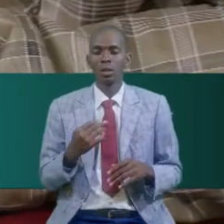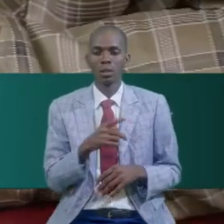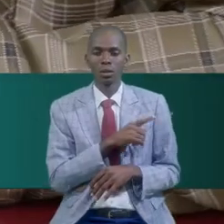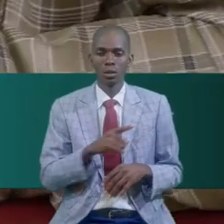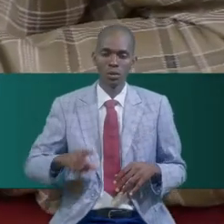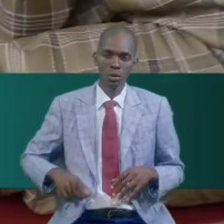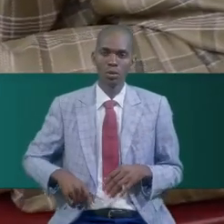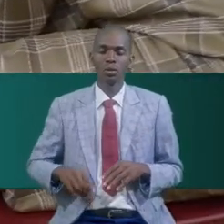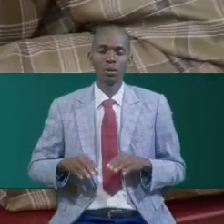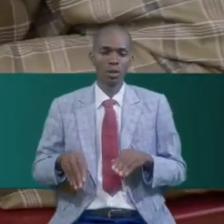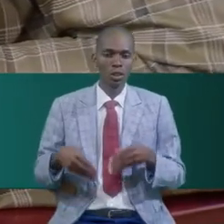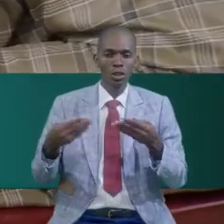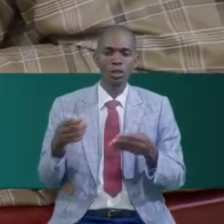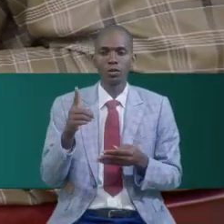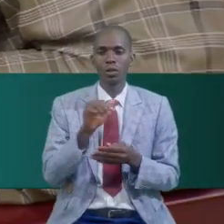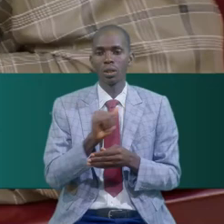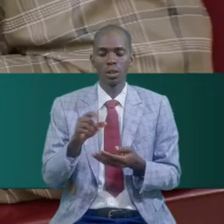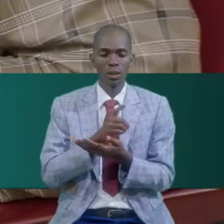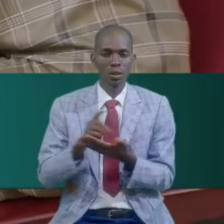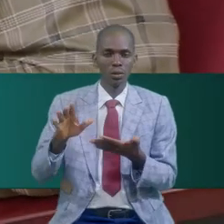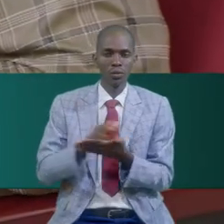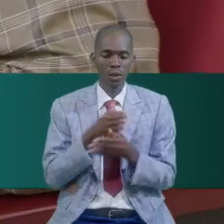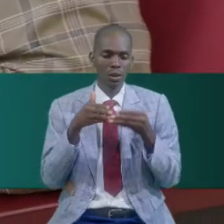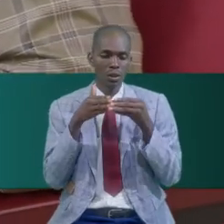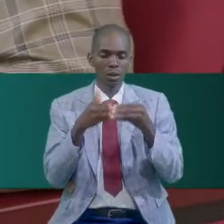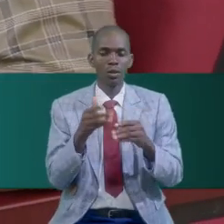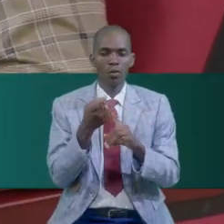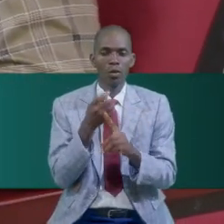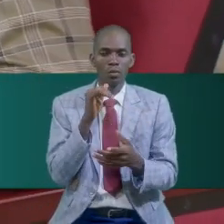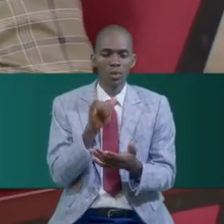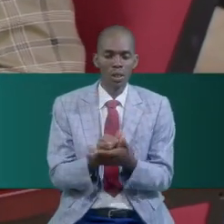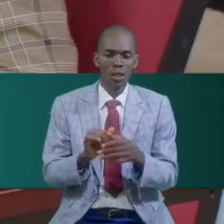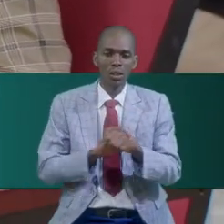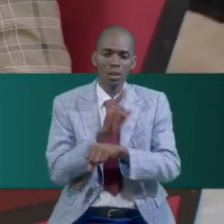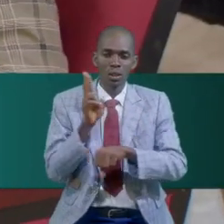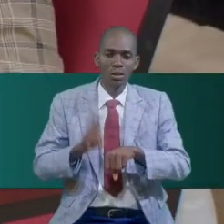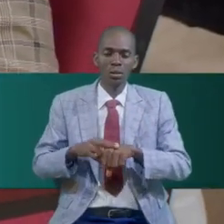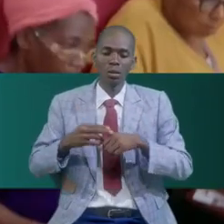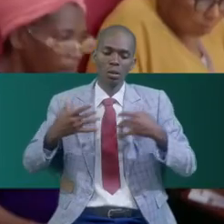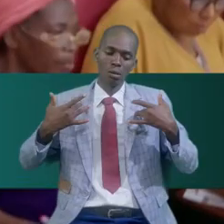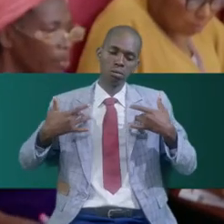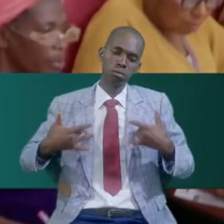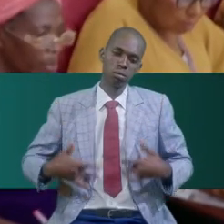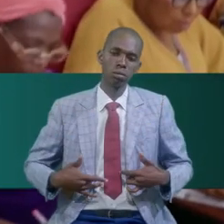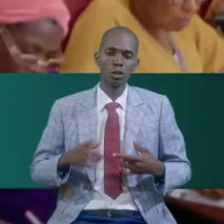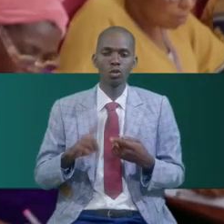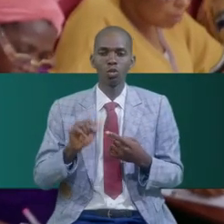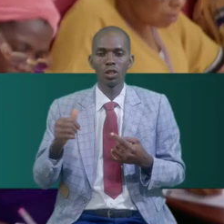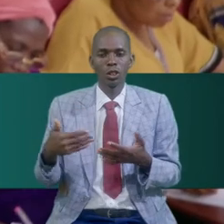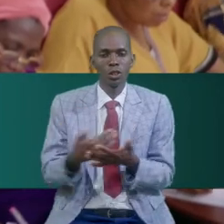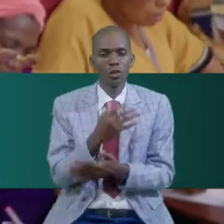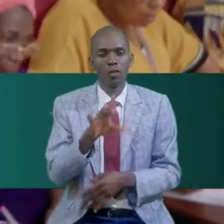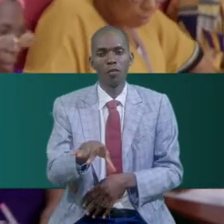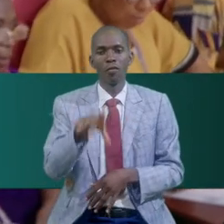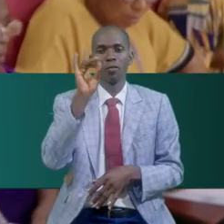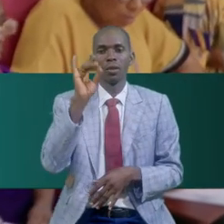a divine direction from that natural despondency to a new discovery. Number